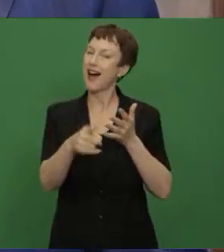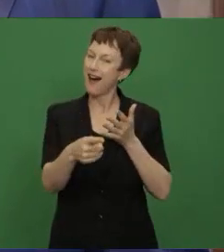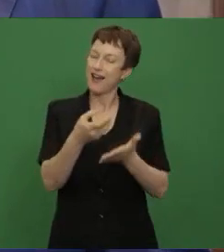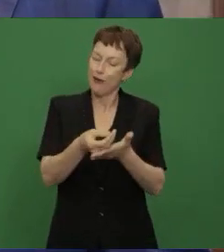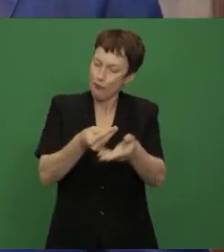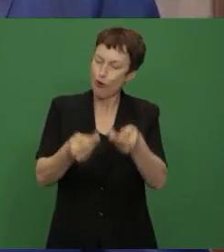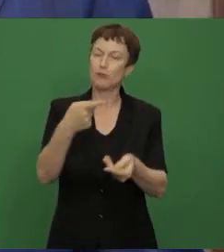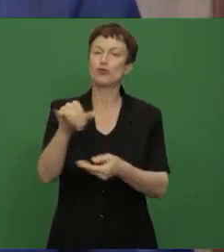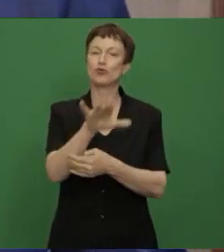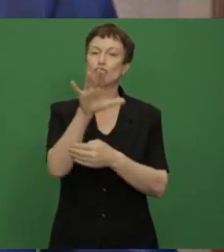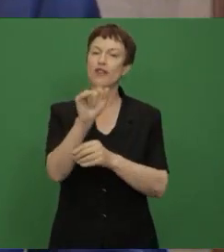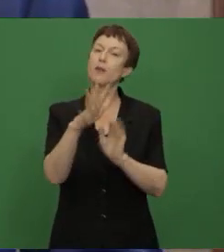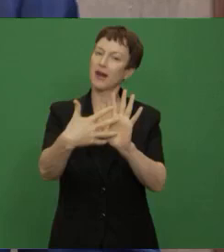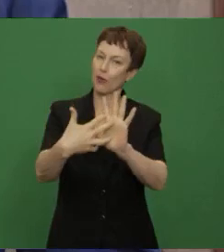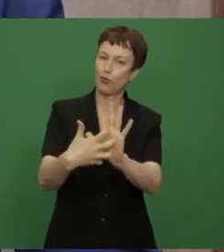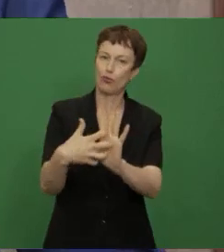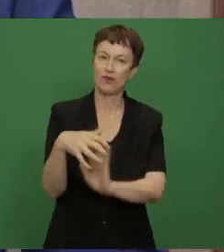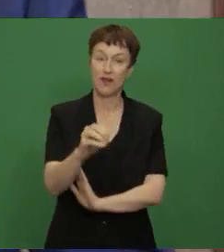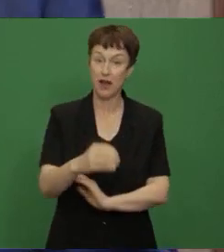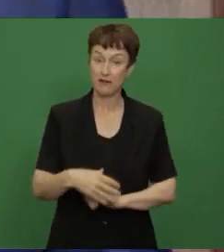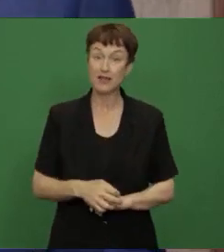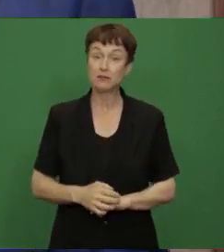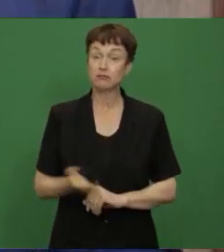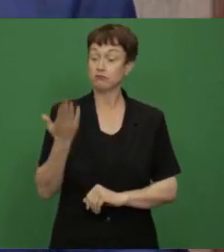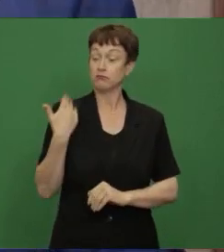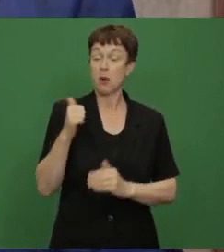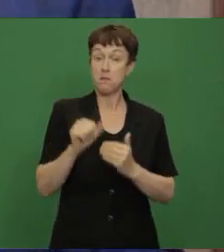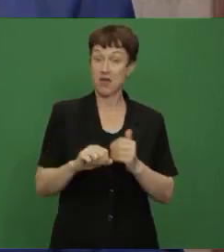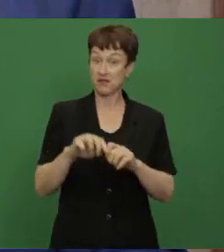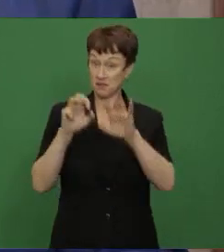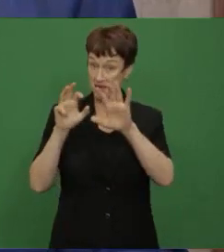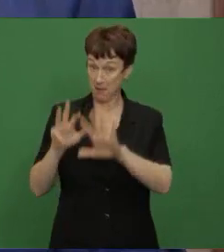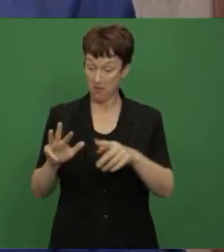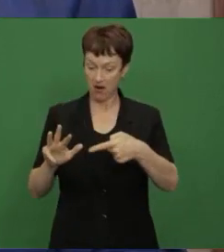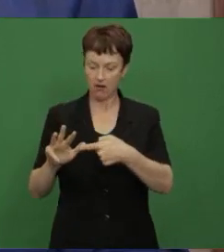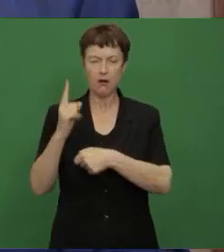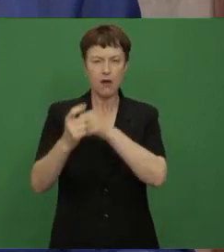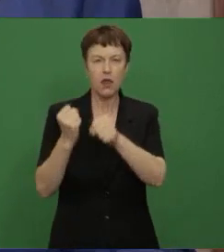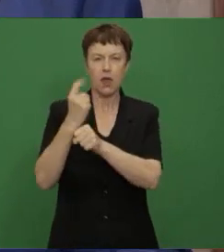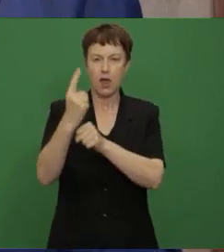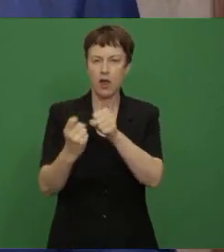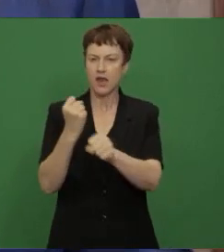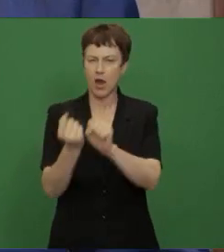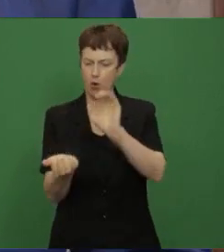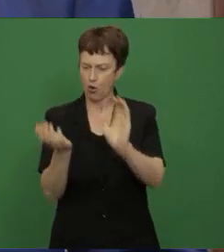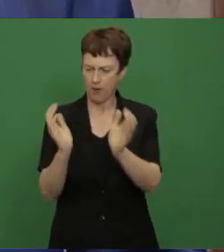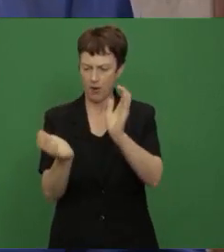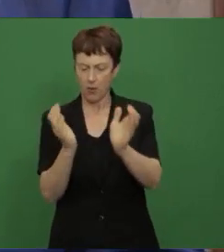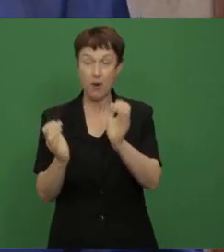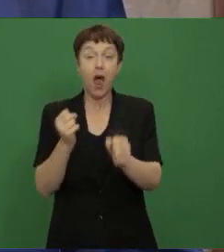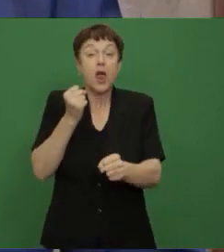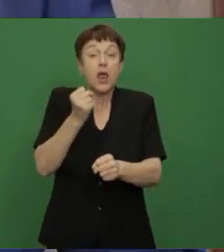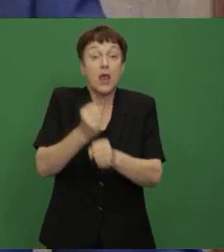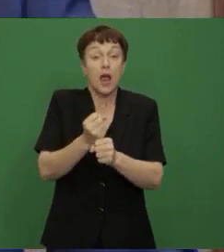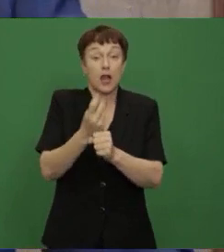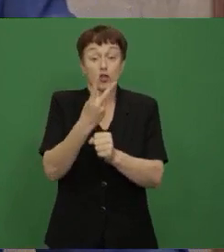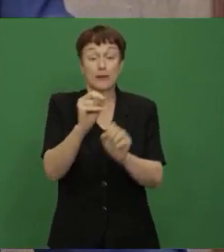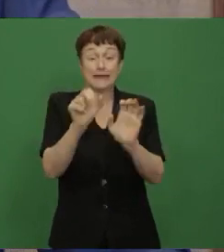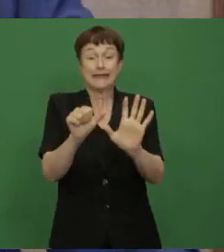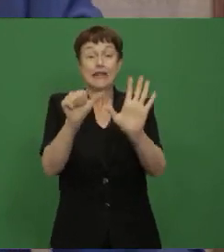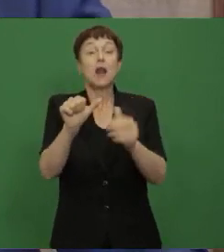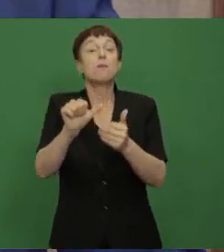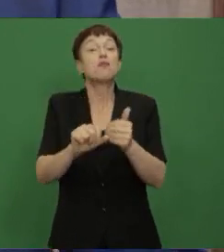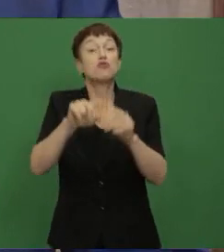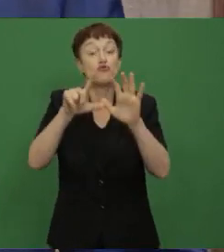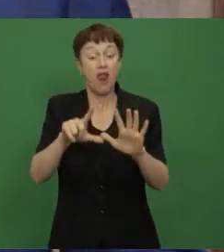year-on-year increase in September was the largest since July 2016 and mainly